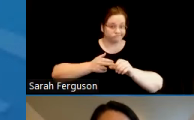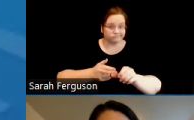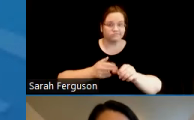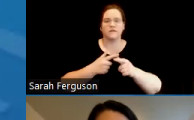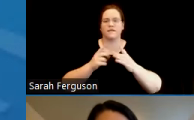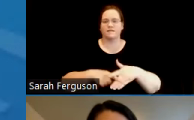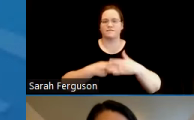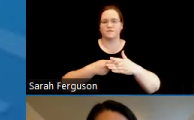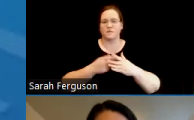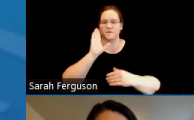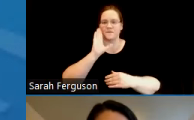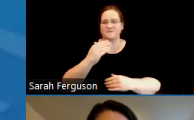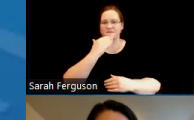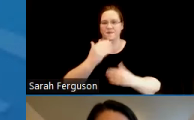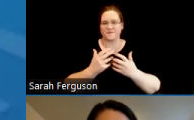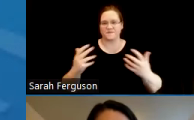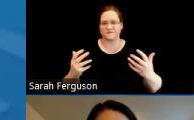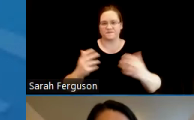so much.